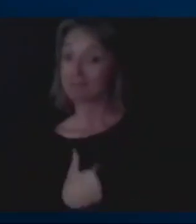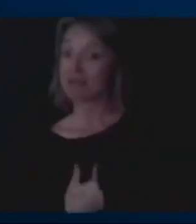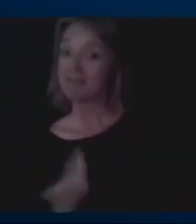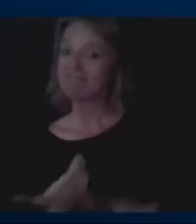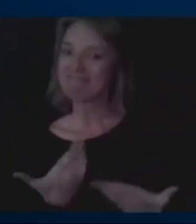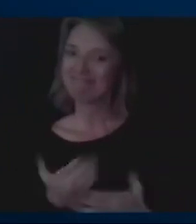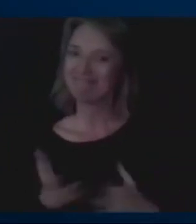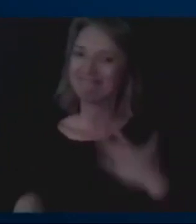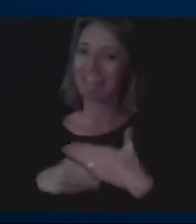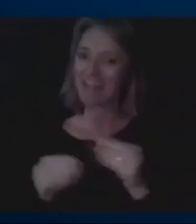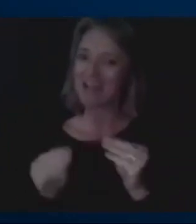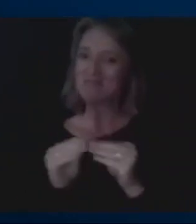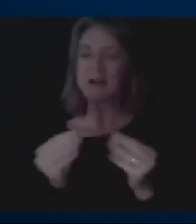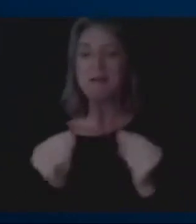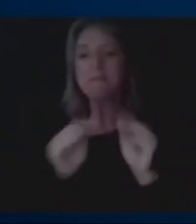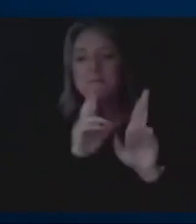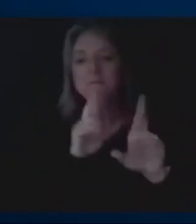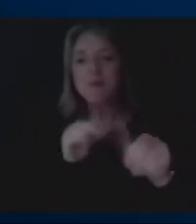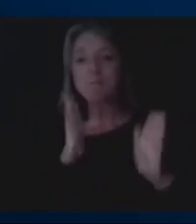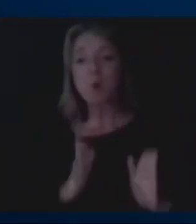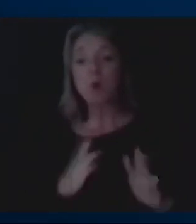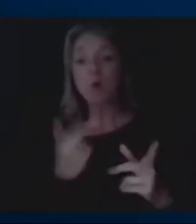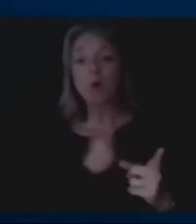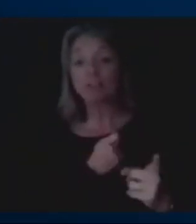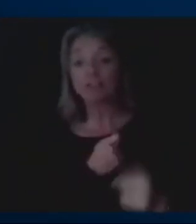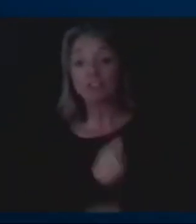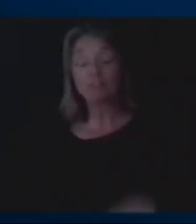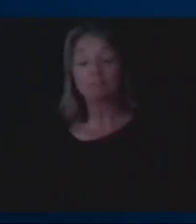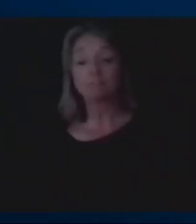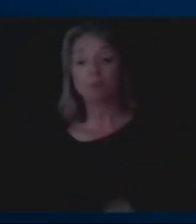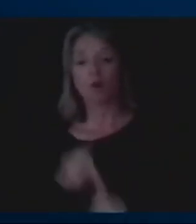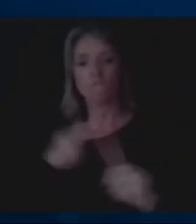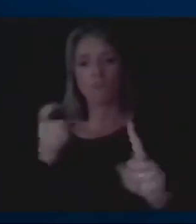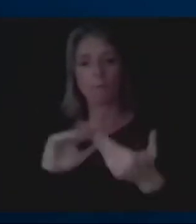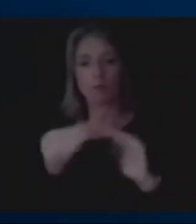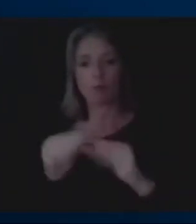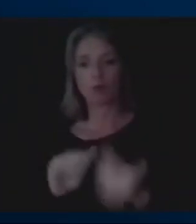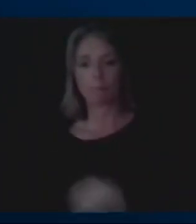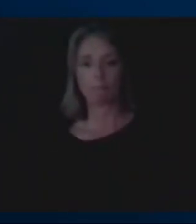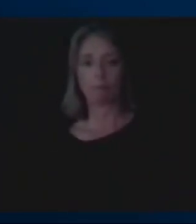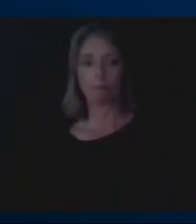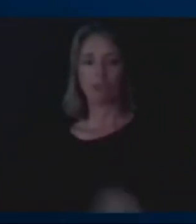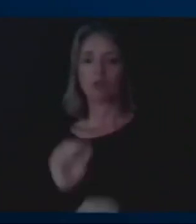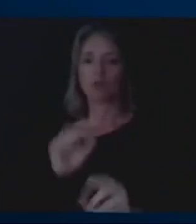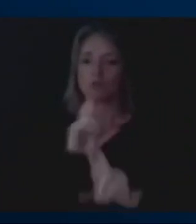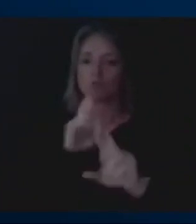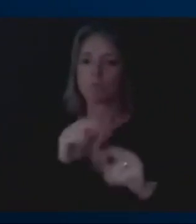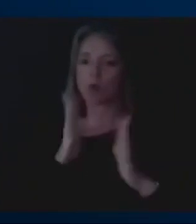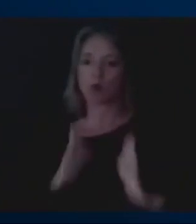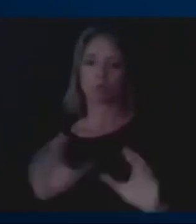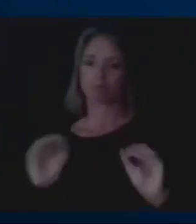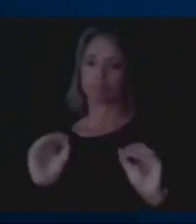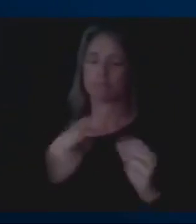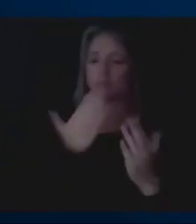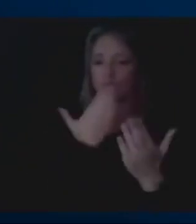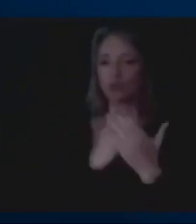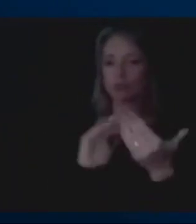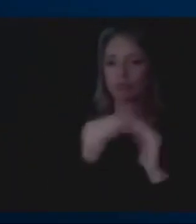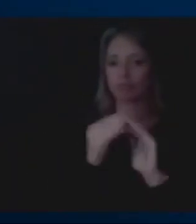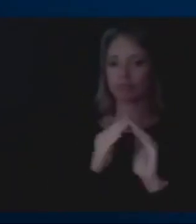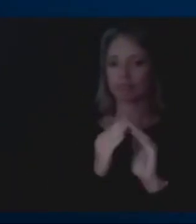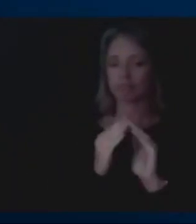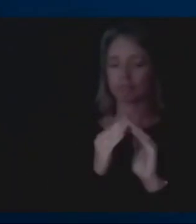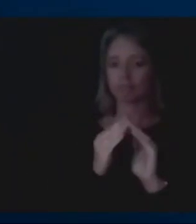other reporter questions or questions from our community we should pick? No reporter questions, but I do have some good community questions if we can jump into those.